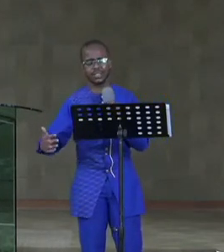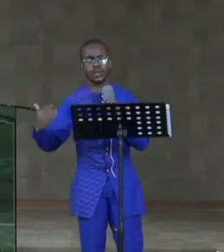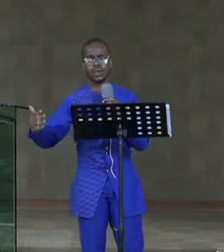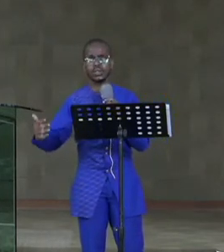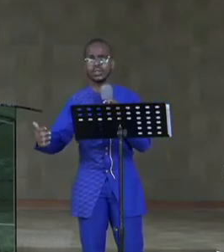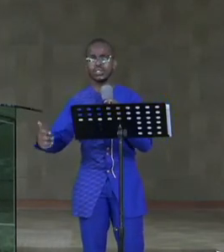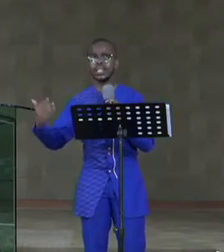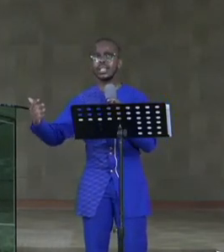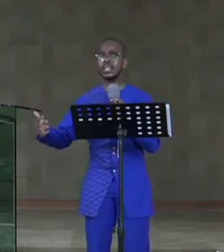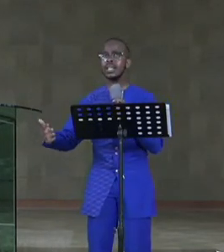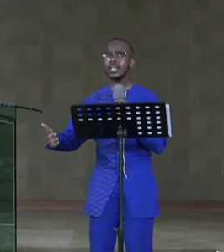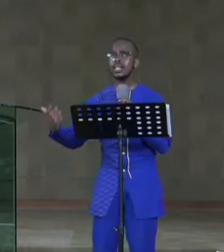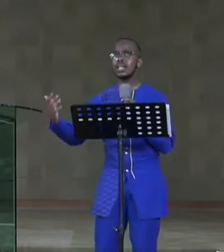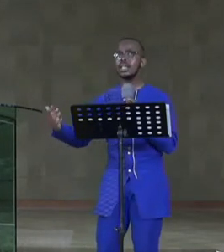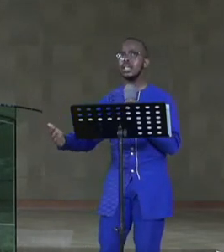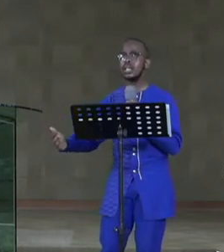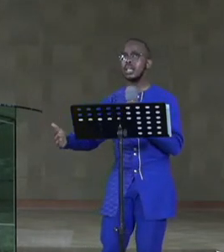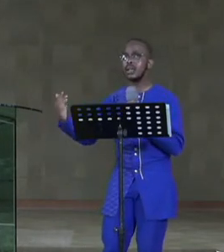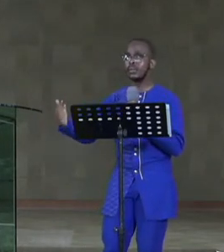my soul today.